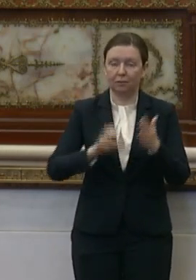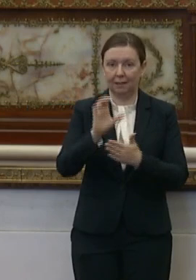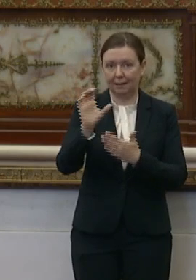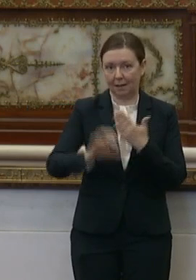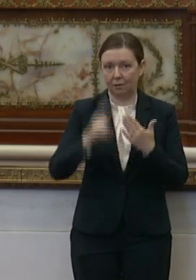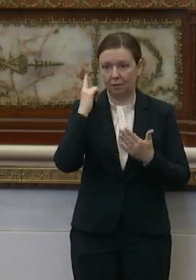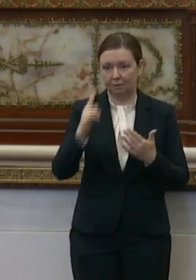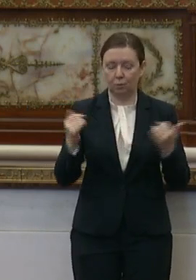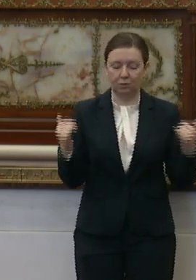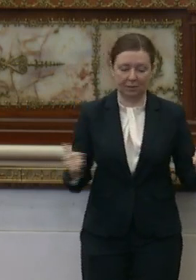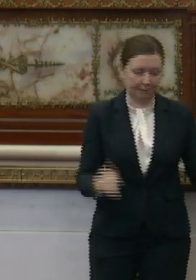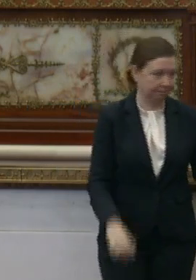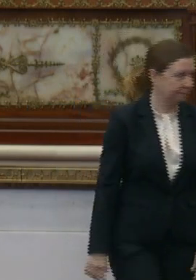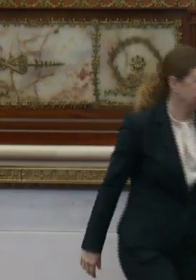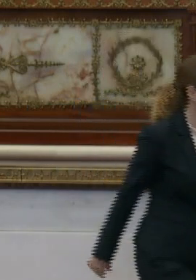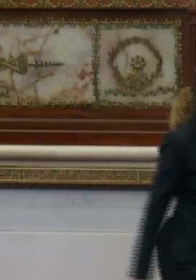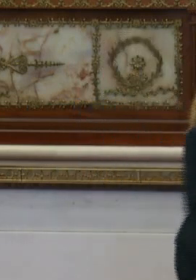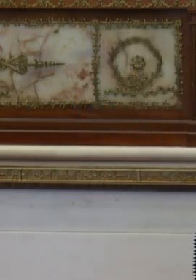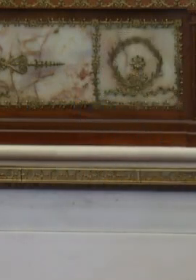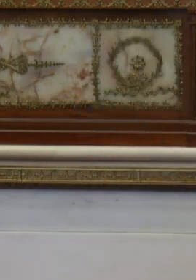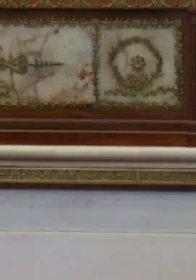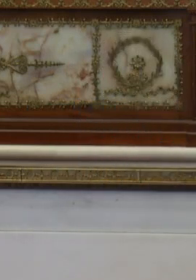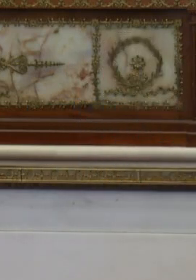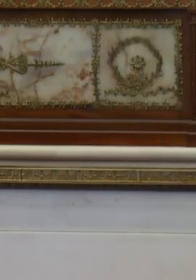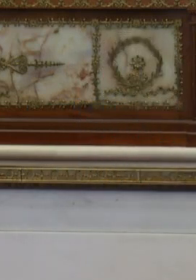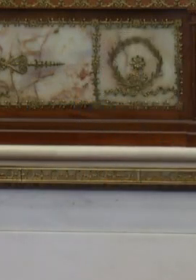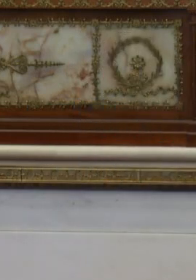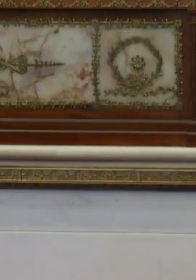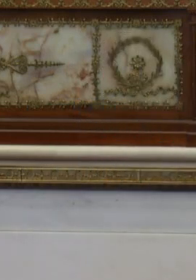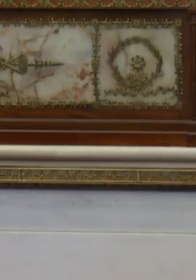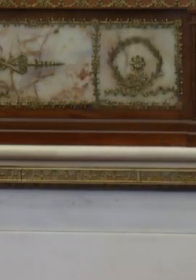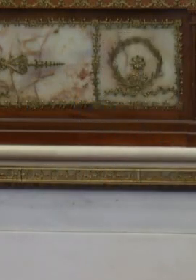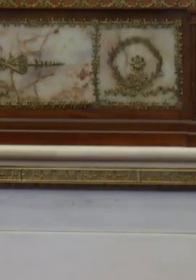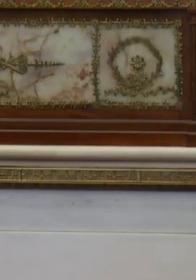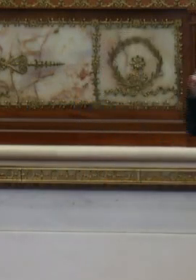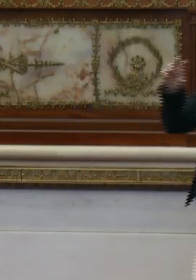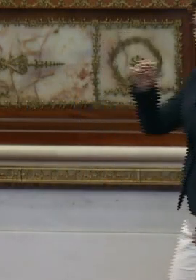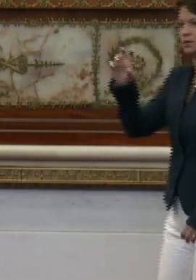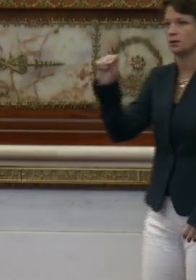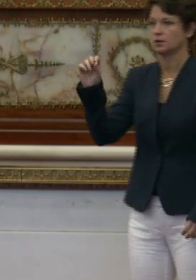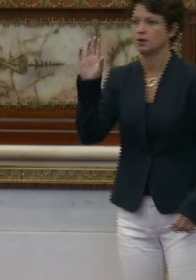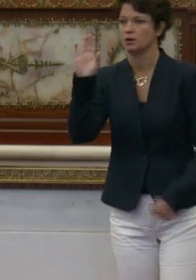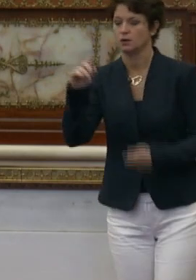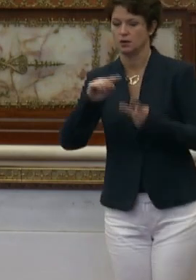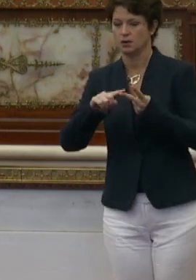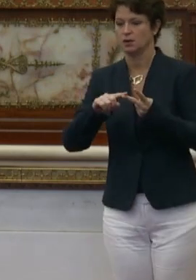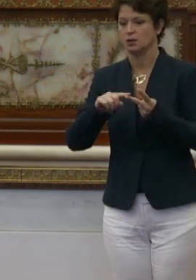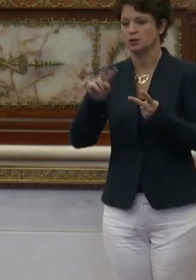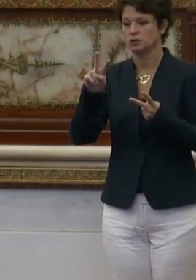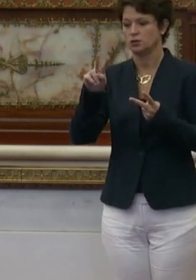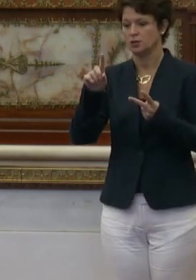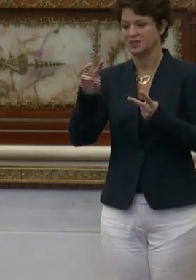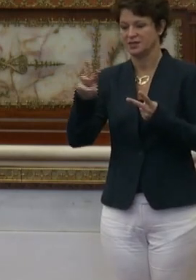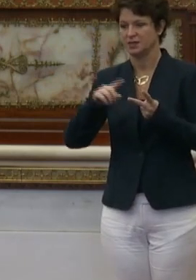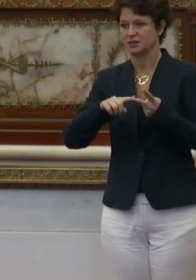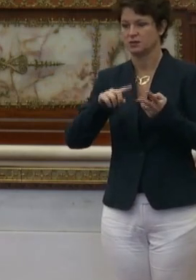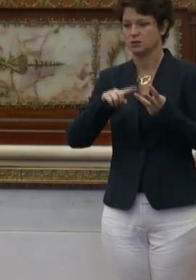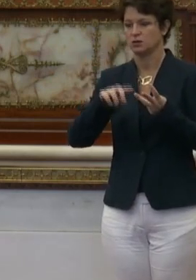calendar for today. Resolutions number 200080, 200216